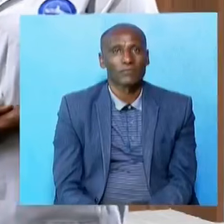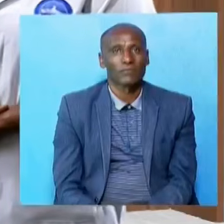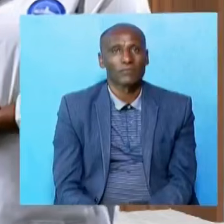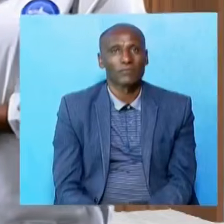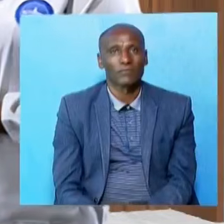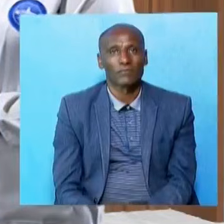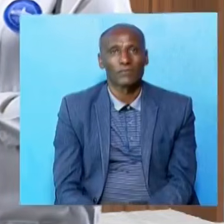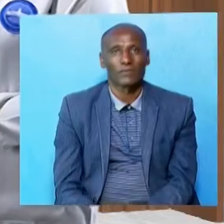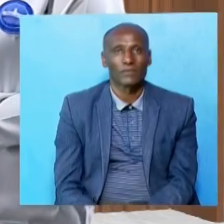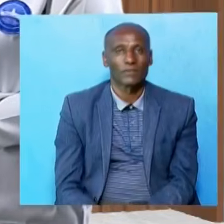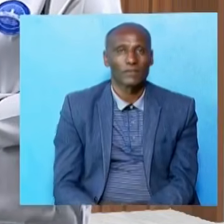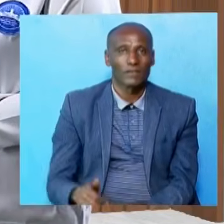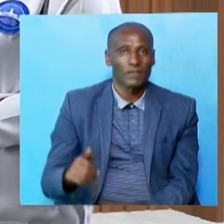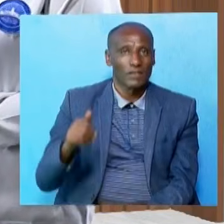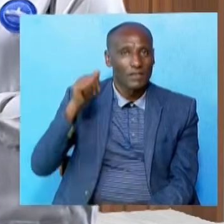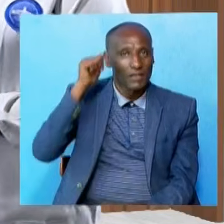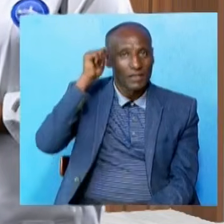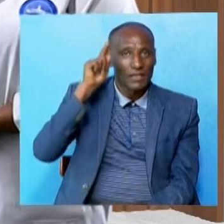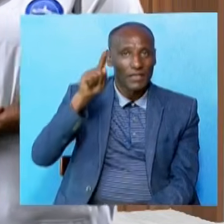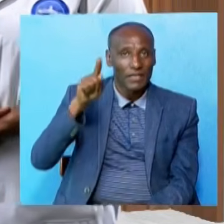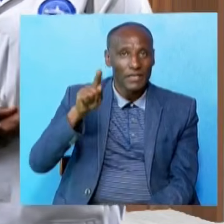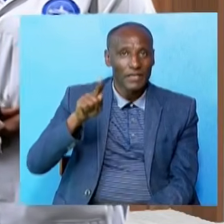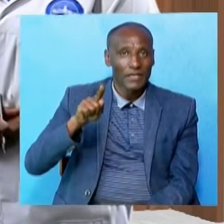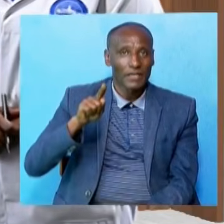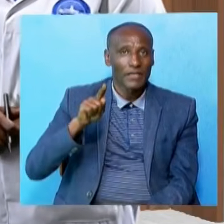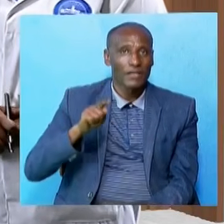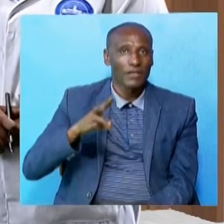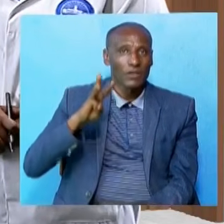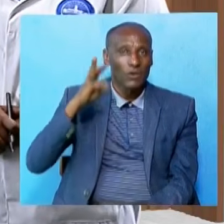He was calling to his father.